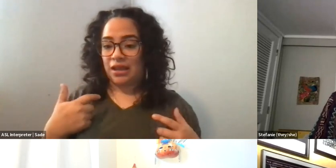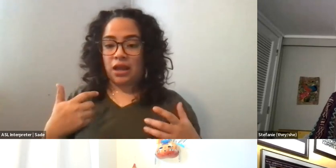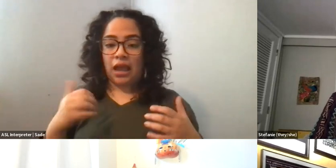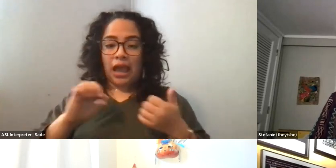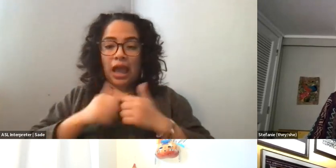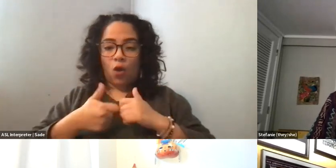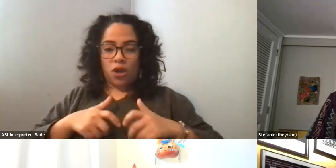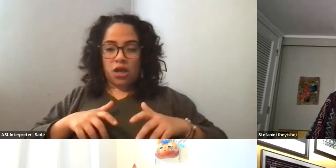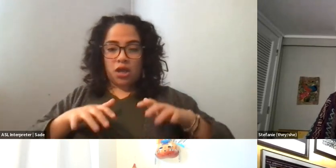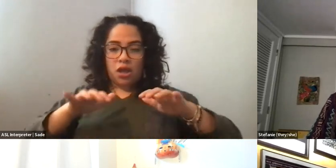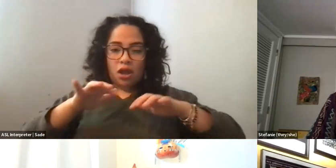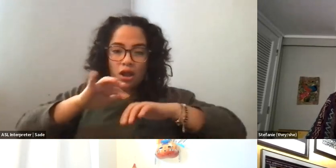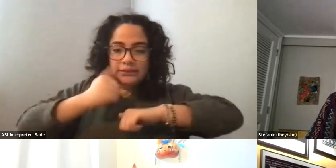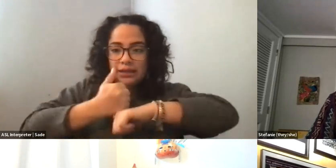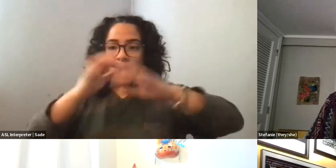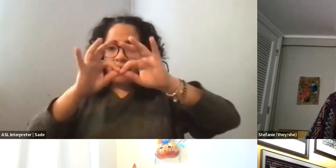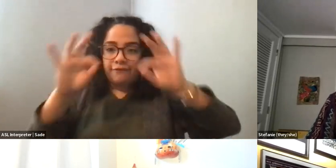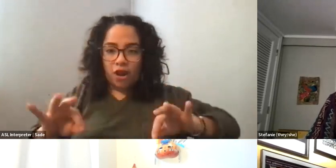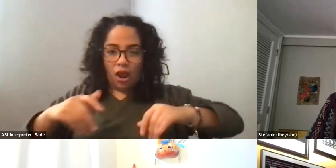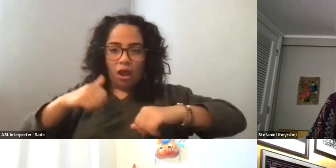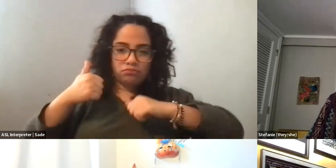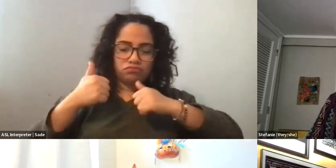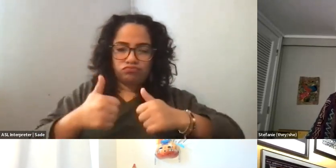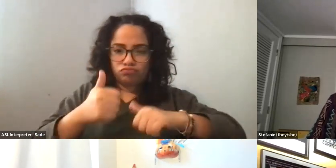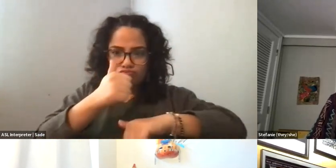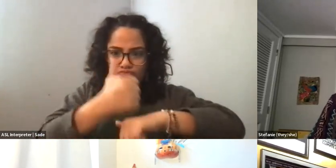least was we said, you know,